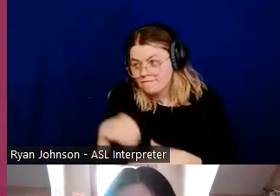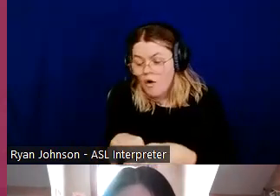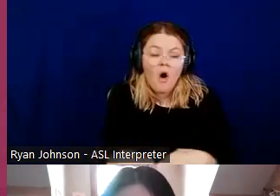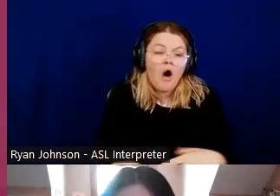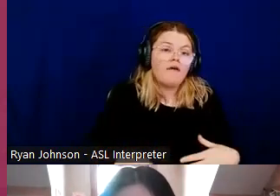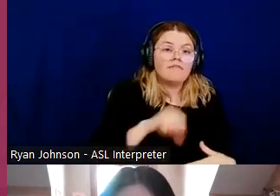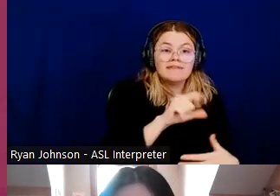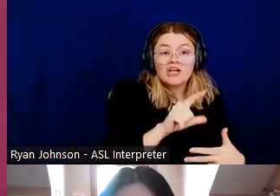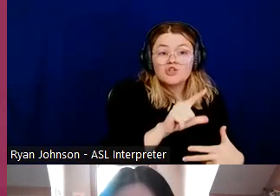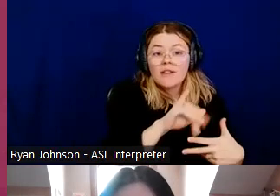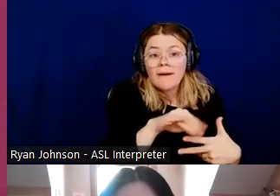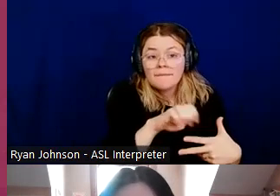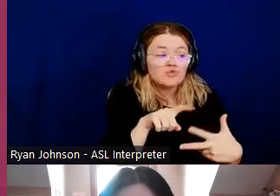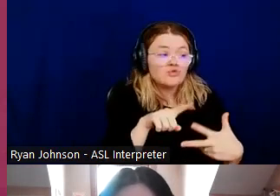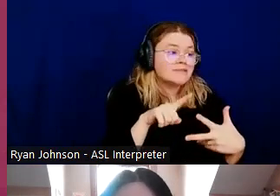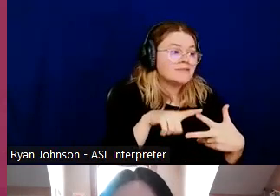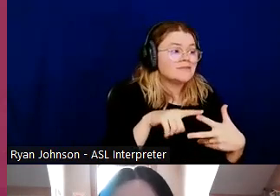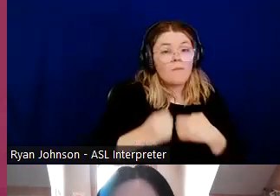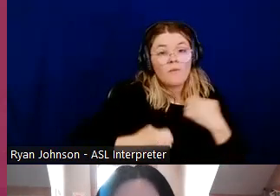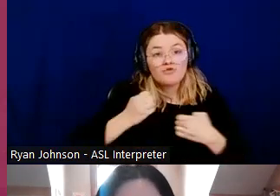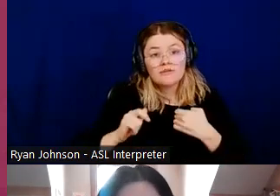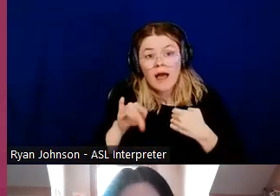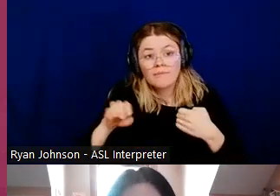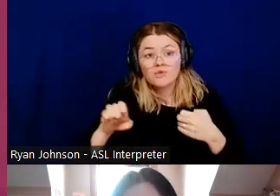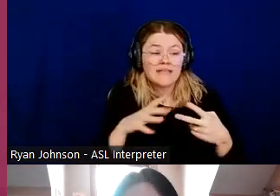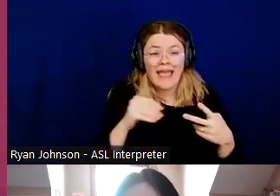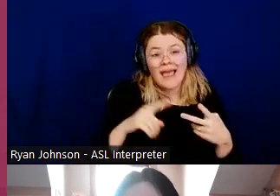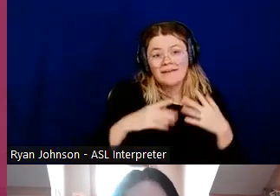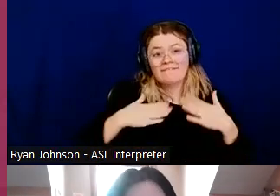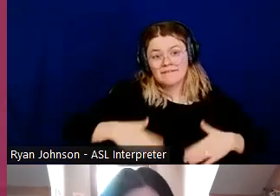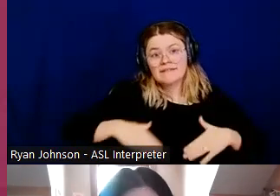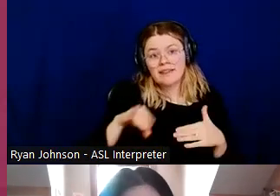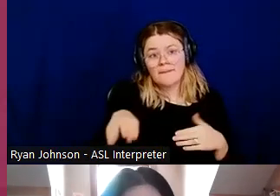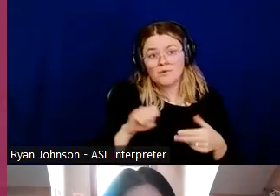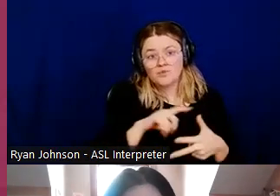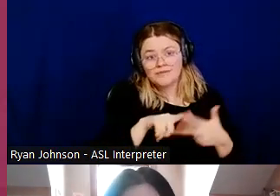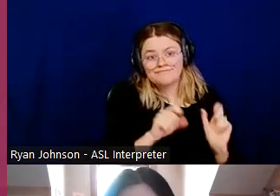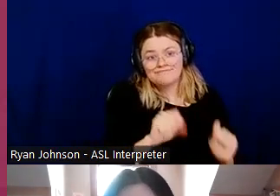abuse. And it also showcases that if you are a